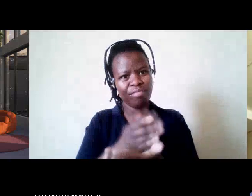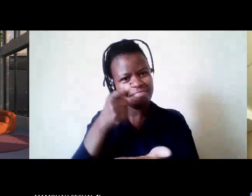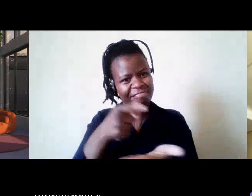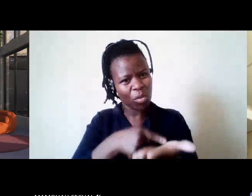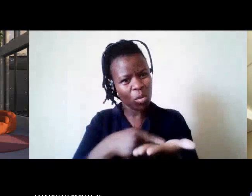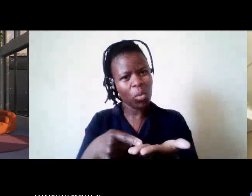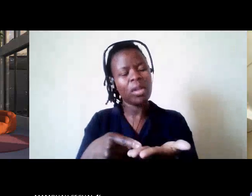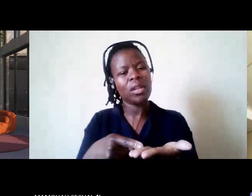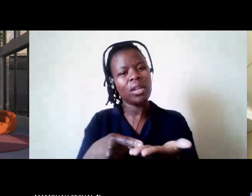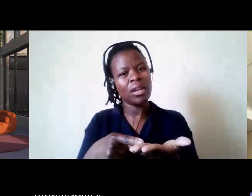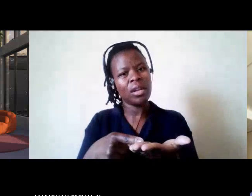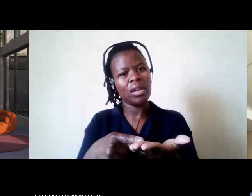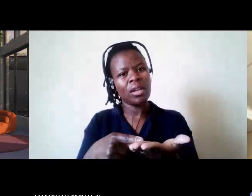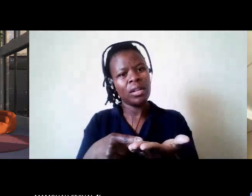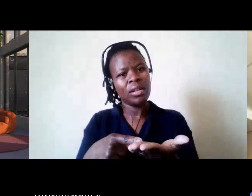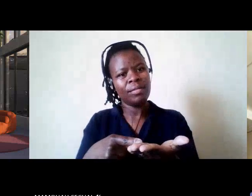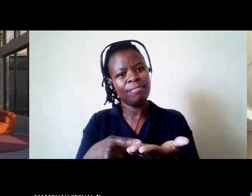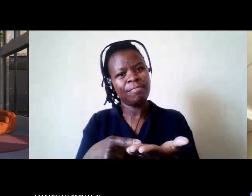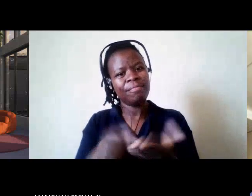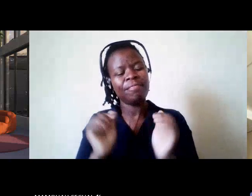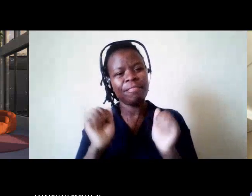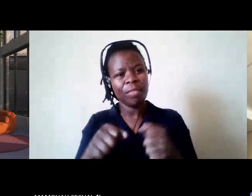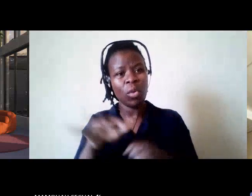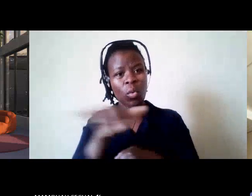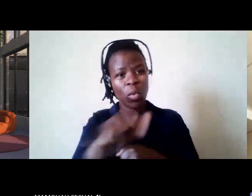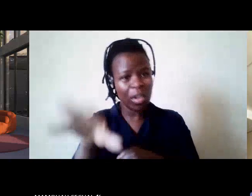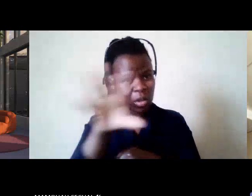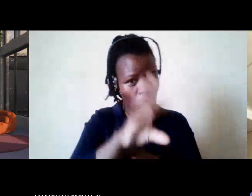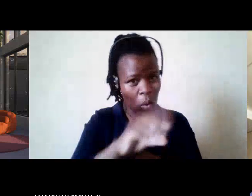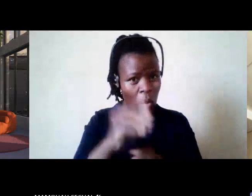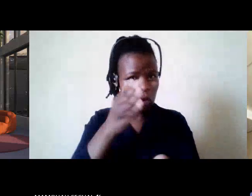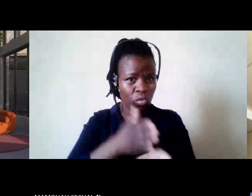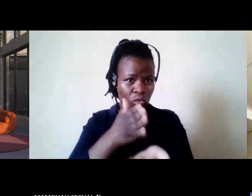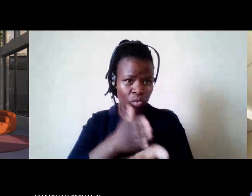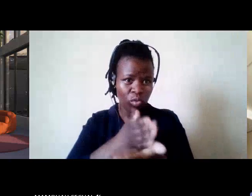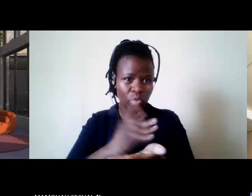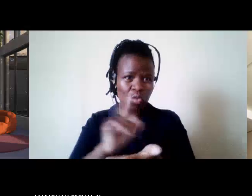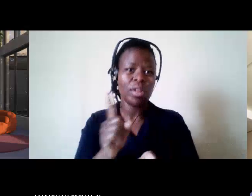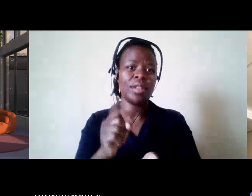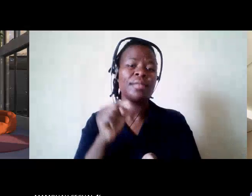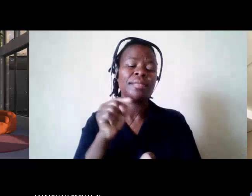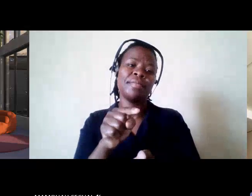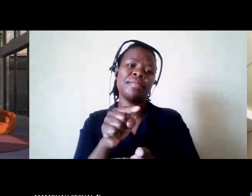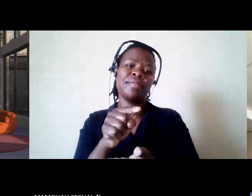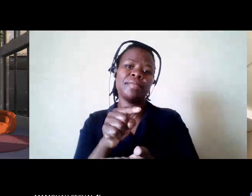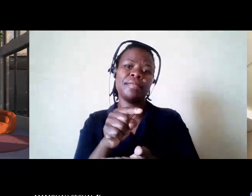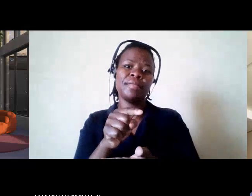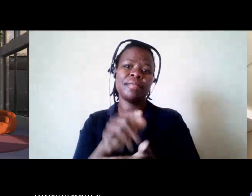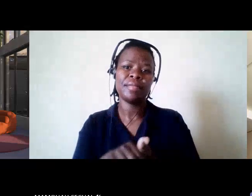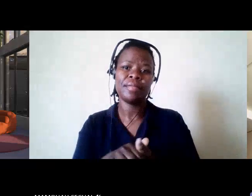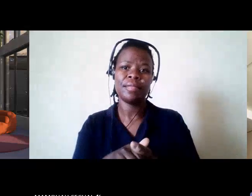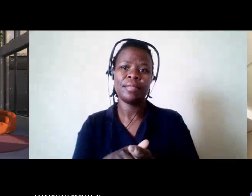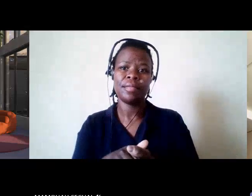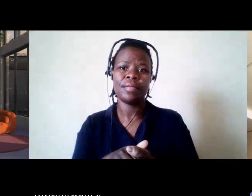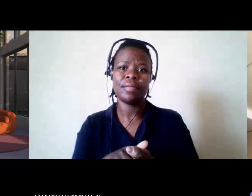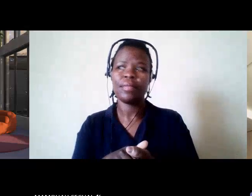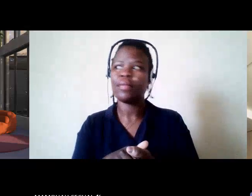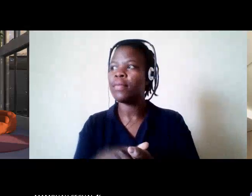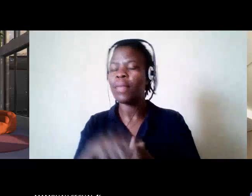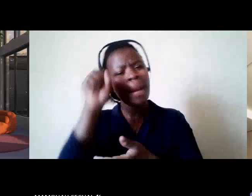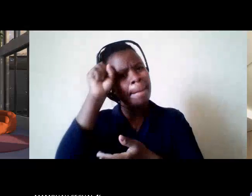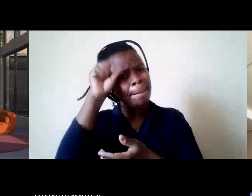through, which you all really resonated with. Okay, her masters, which is in access